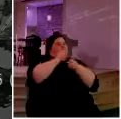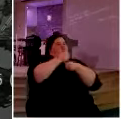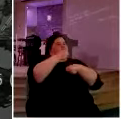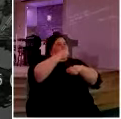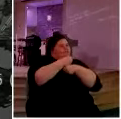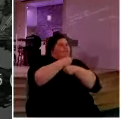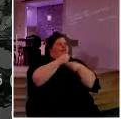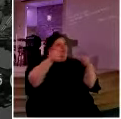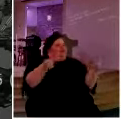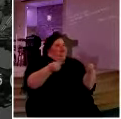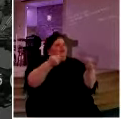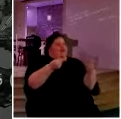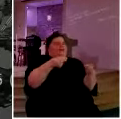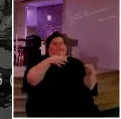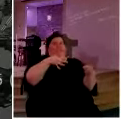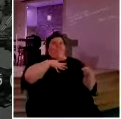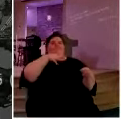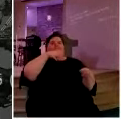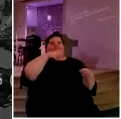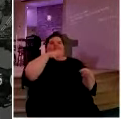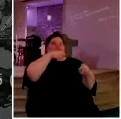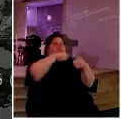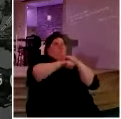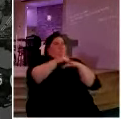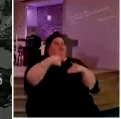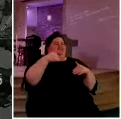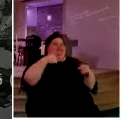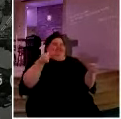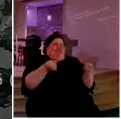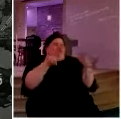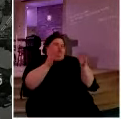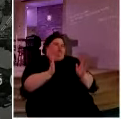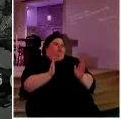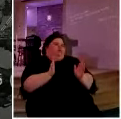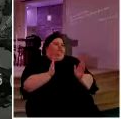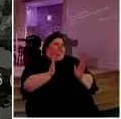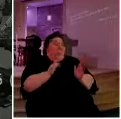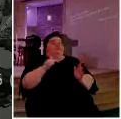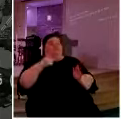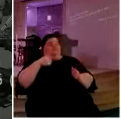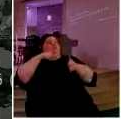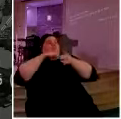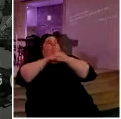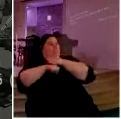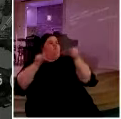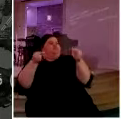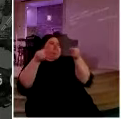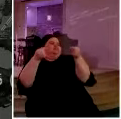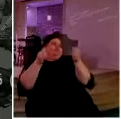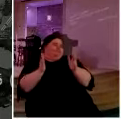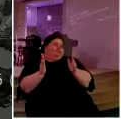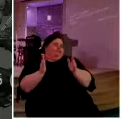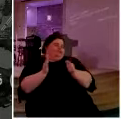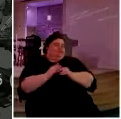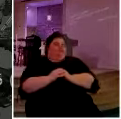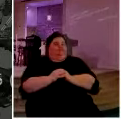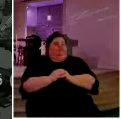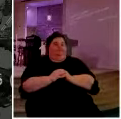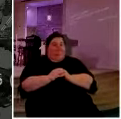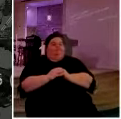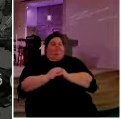and in sin did my mother conceive me. I was born in sin. I was a